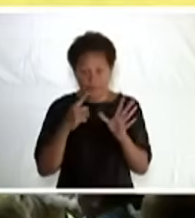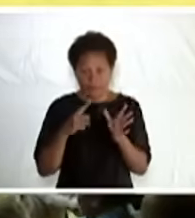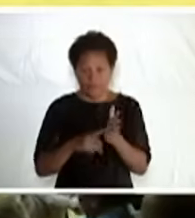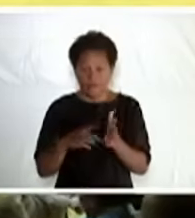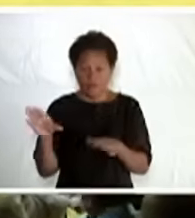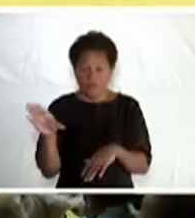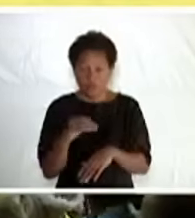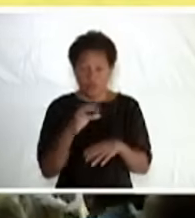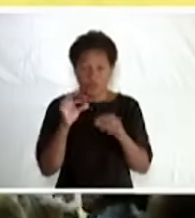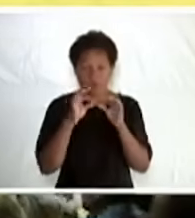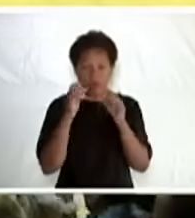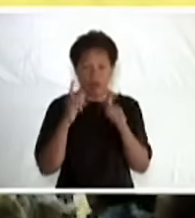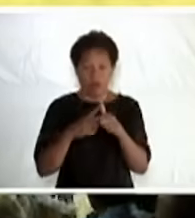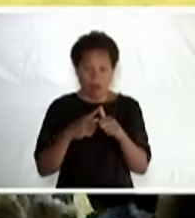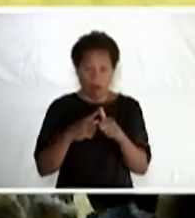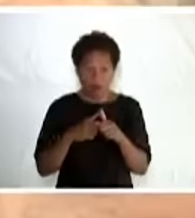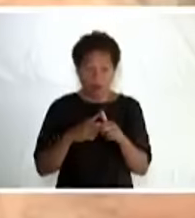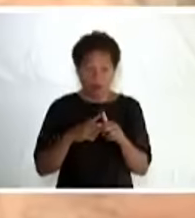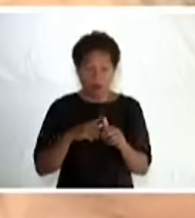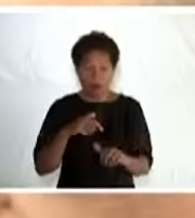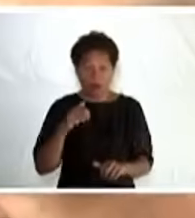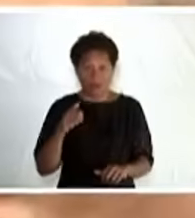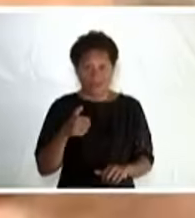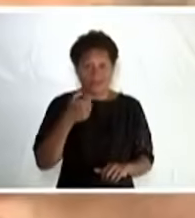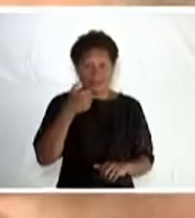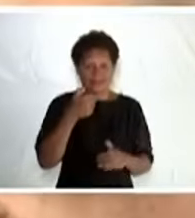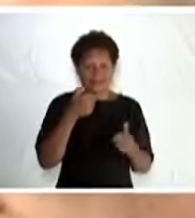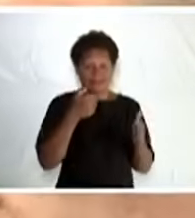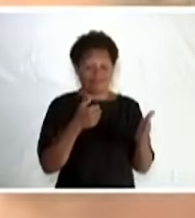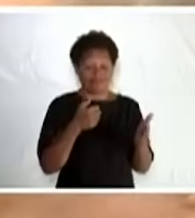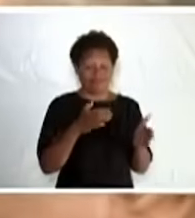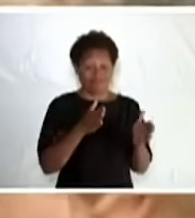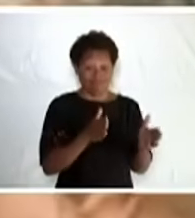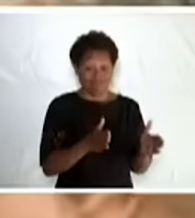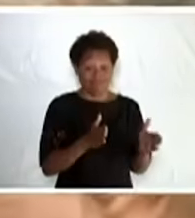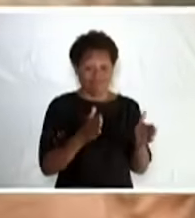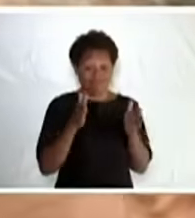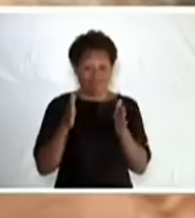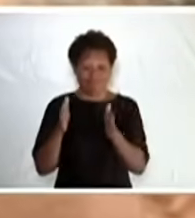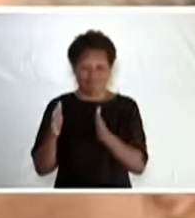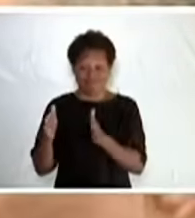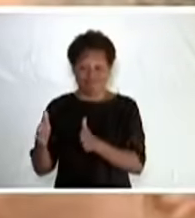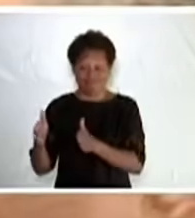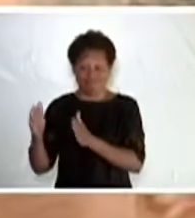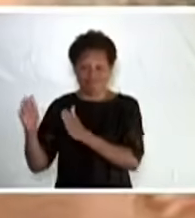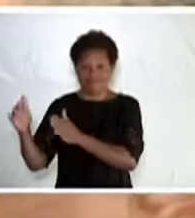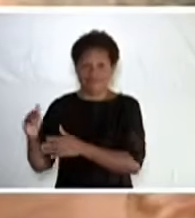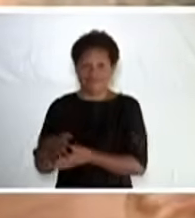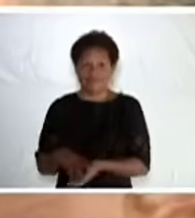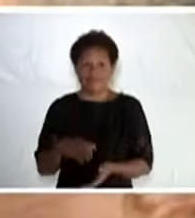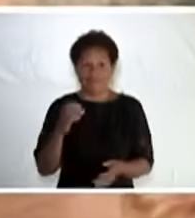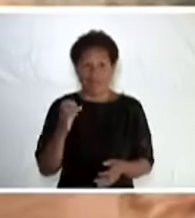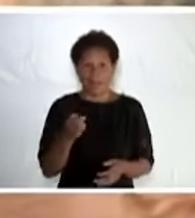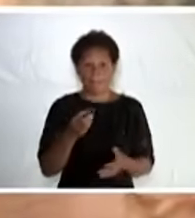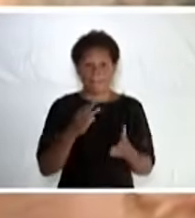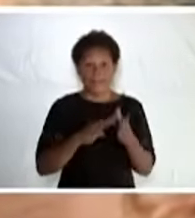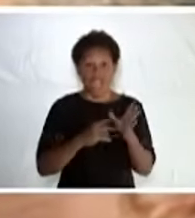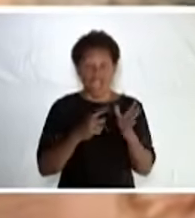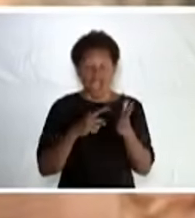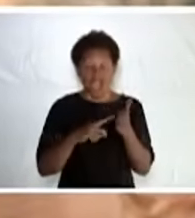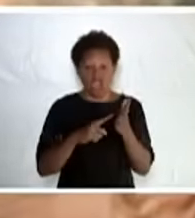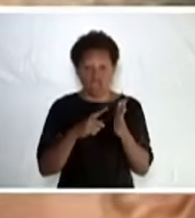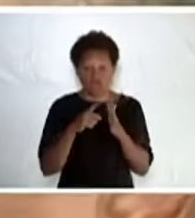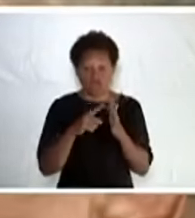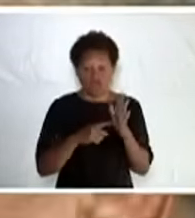Ba. The 6th Detachment, ladies and gentlemen, consists of Detachment Commander Major